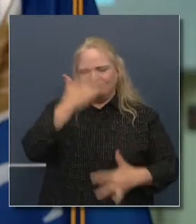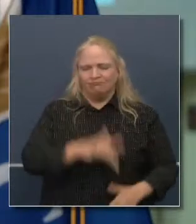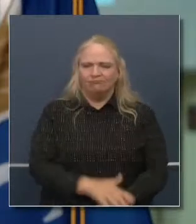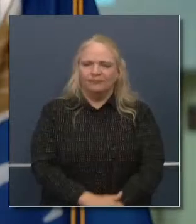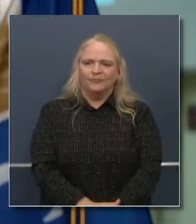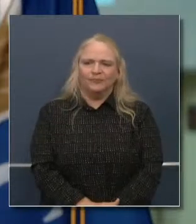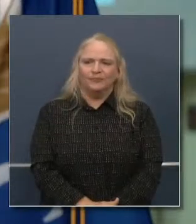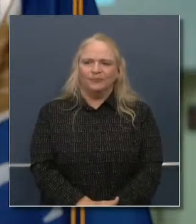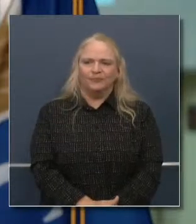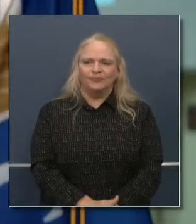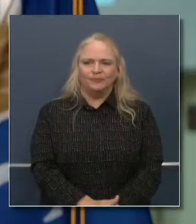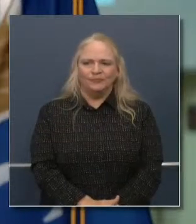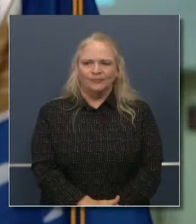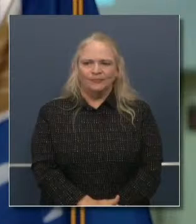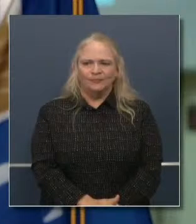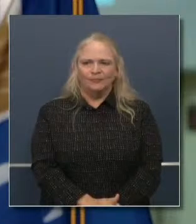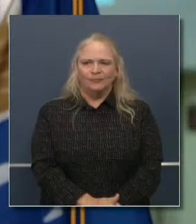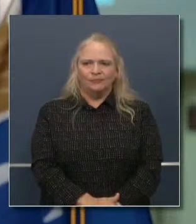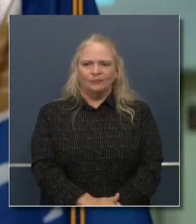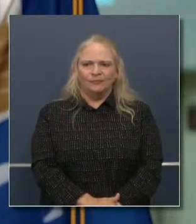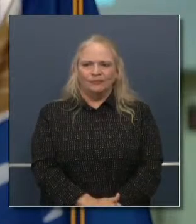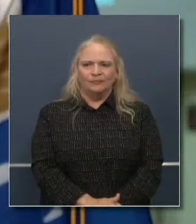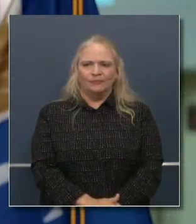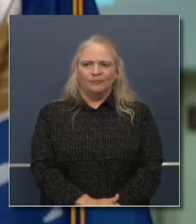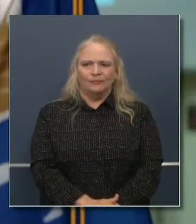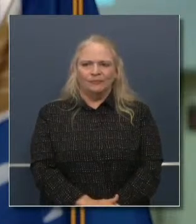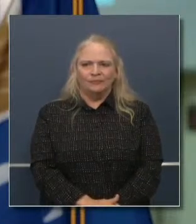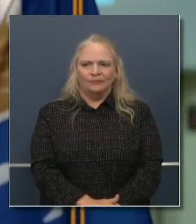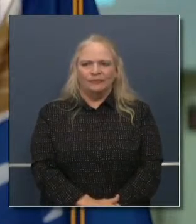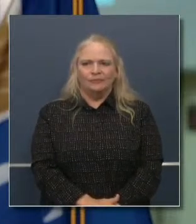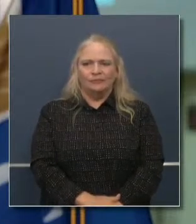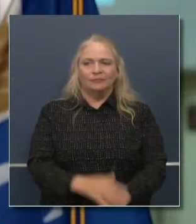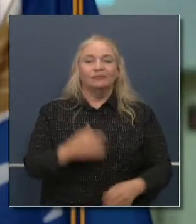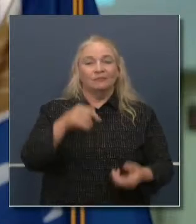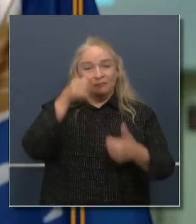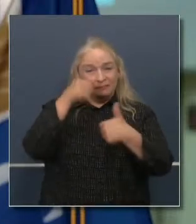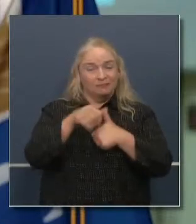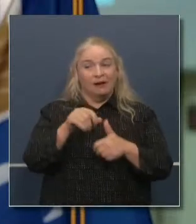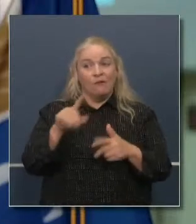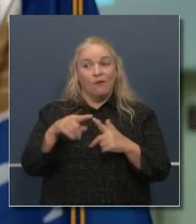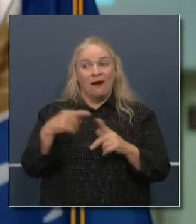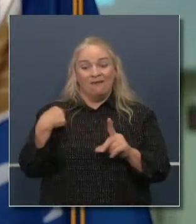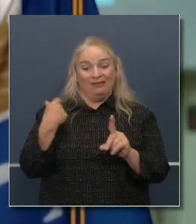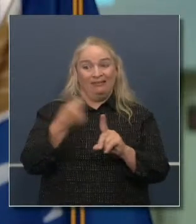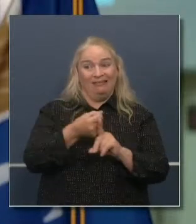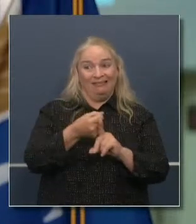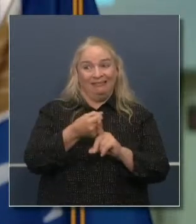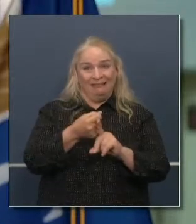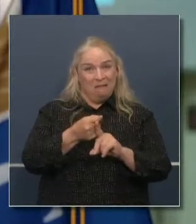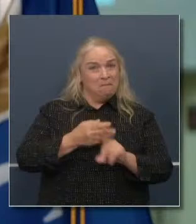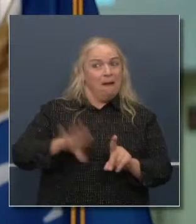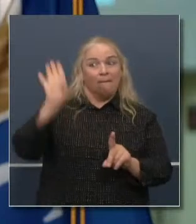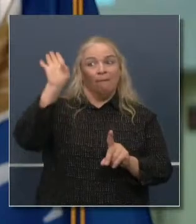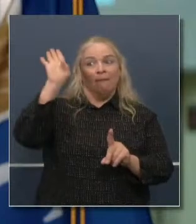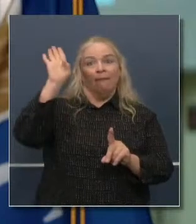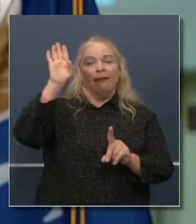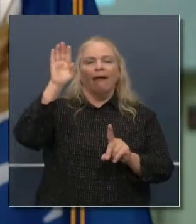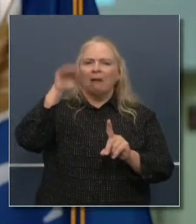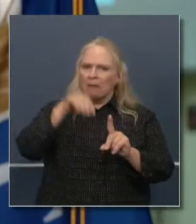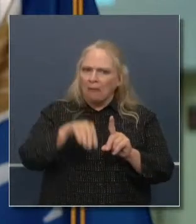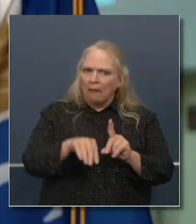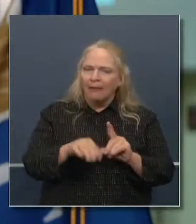of sorts in this first wave of the pandemic. And so again, dimmer switch